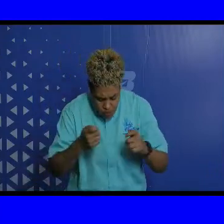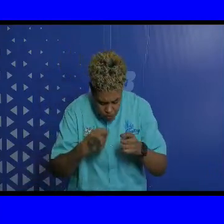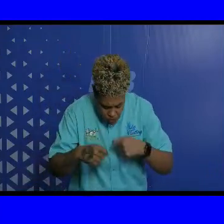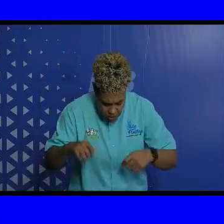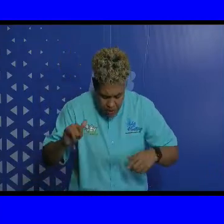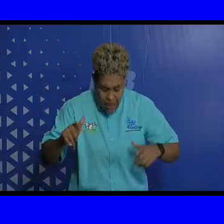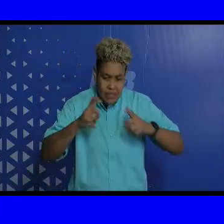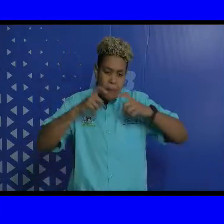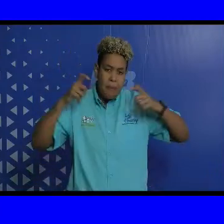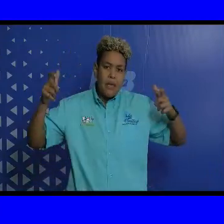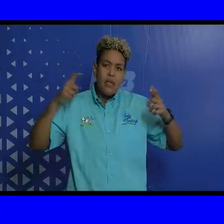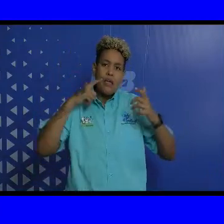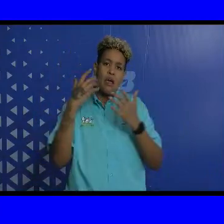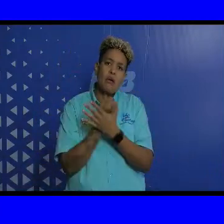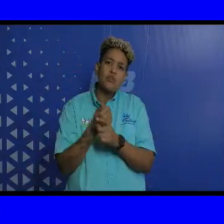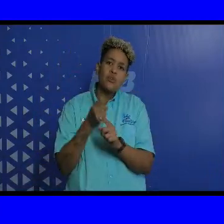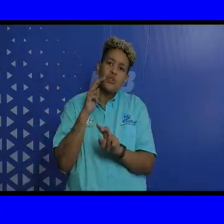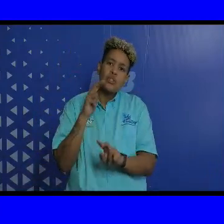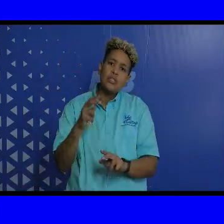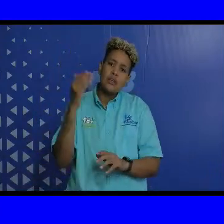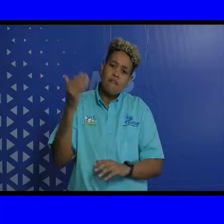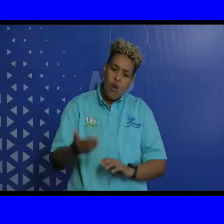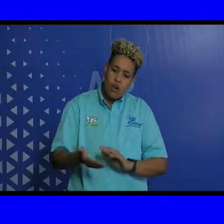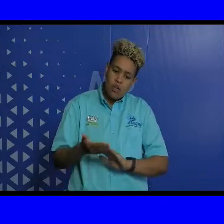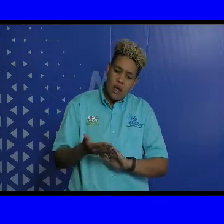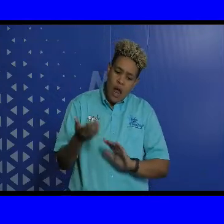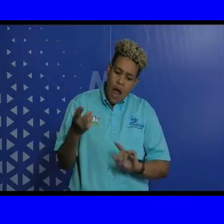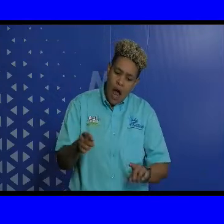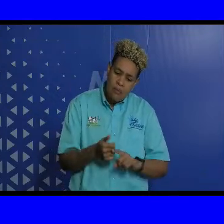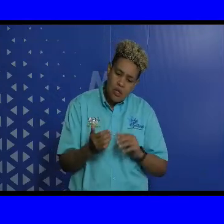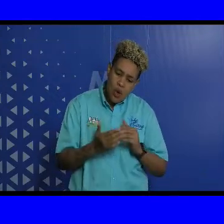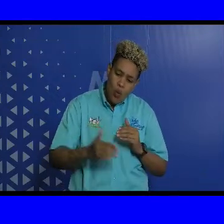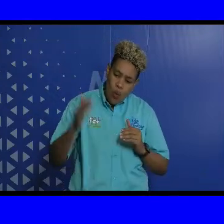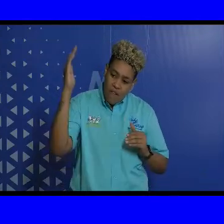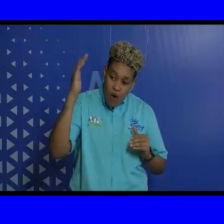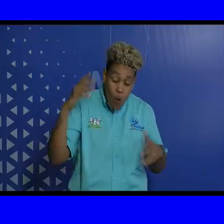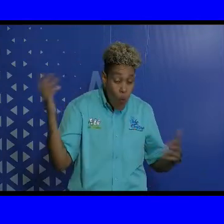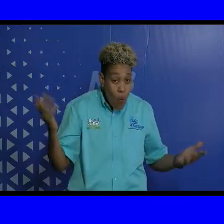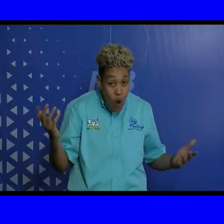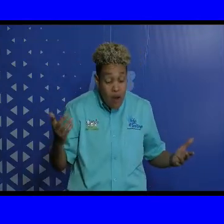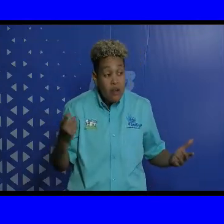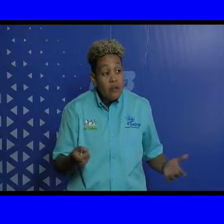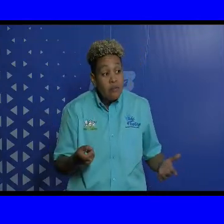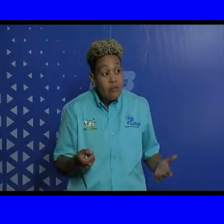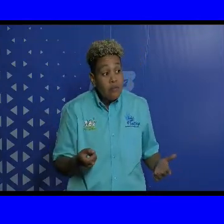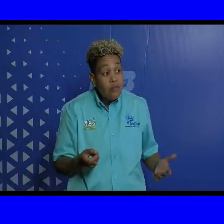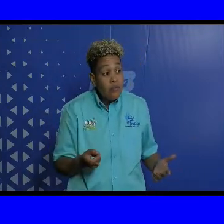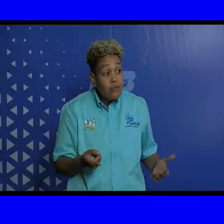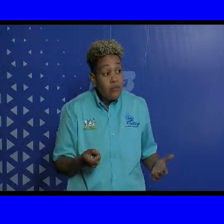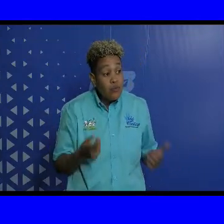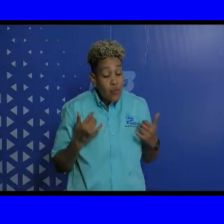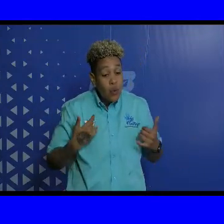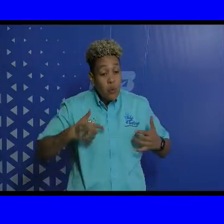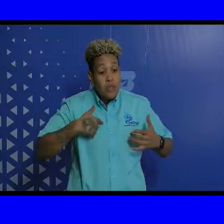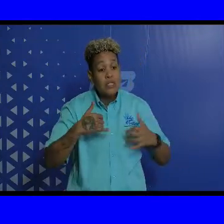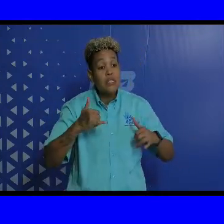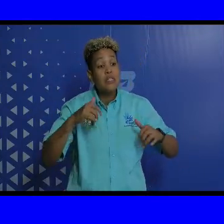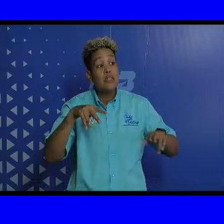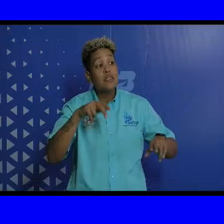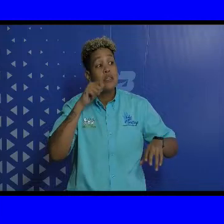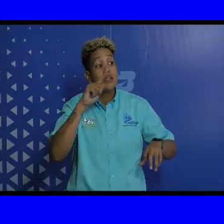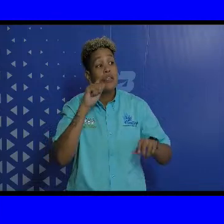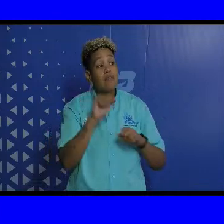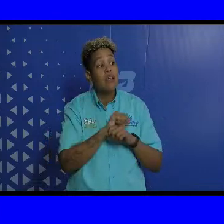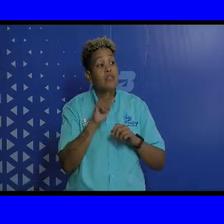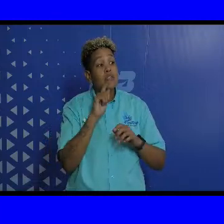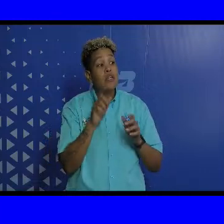the big opportunity that sits in front of us going forward. Is to date, we continue not to have